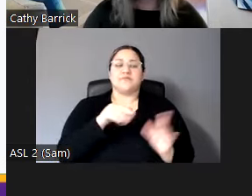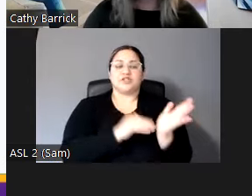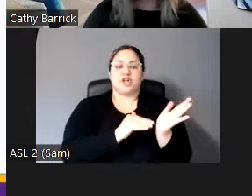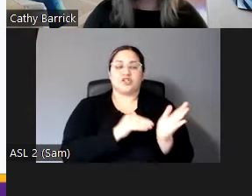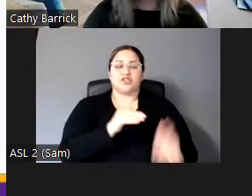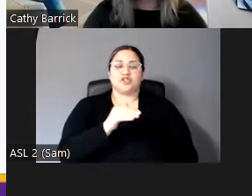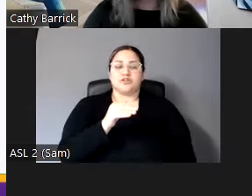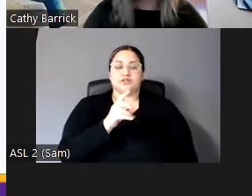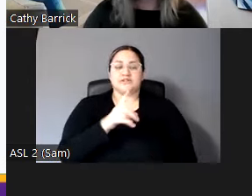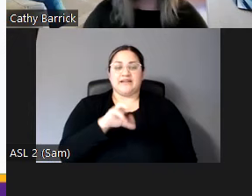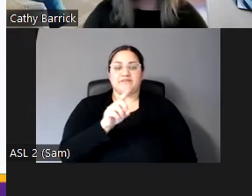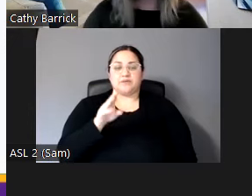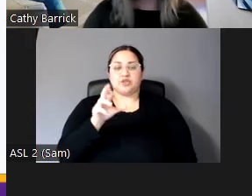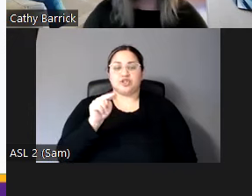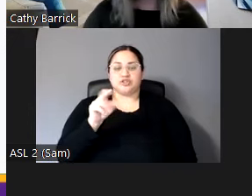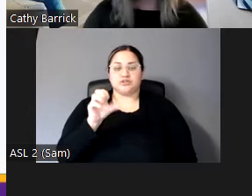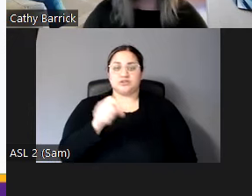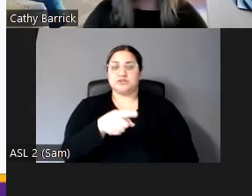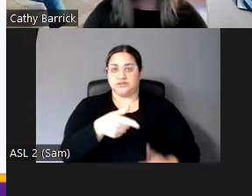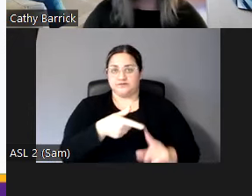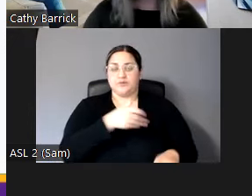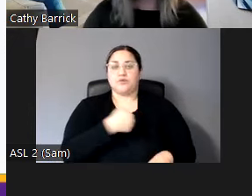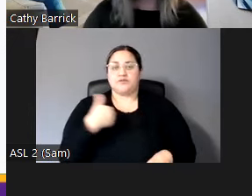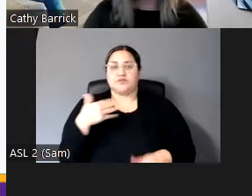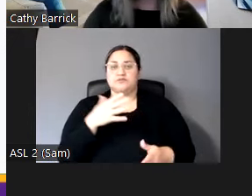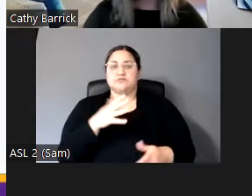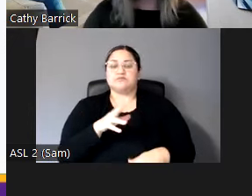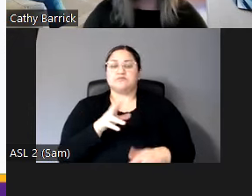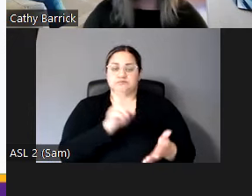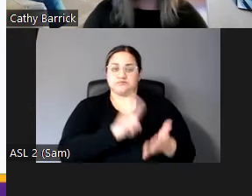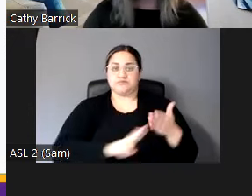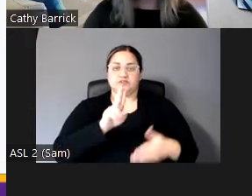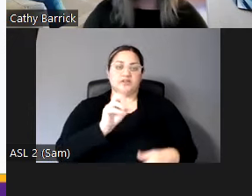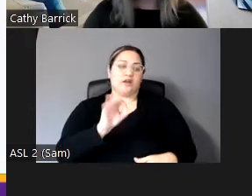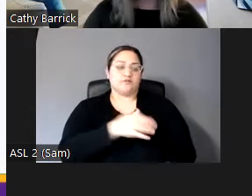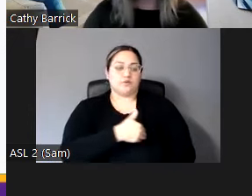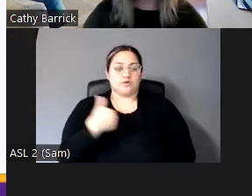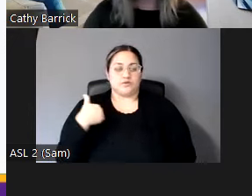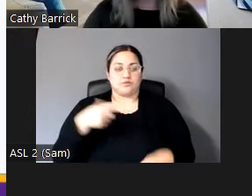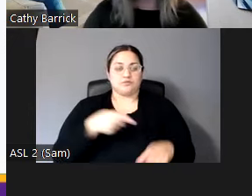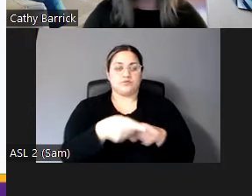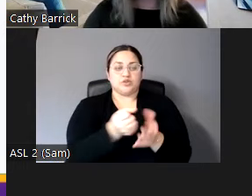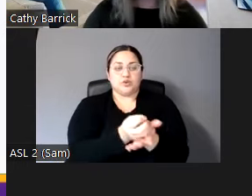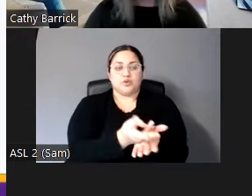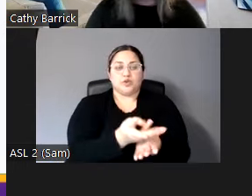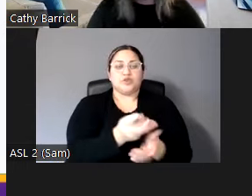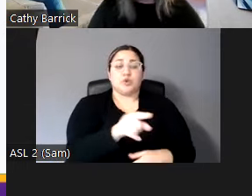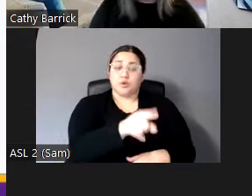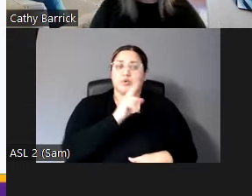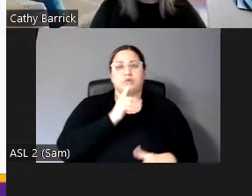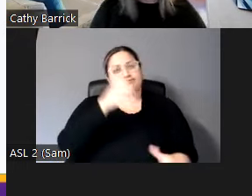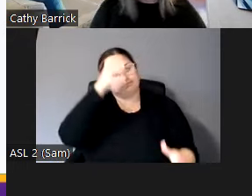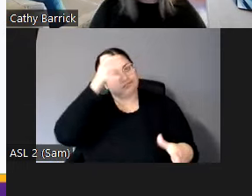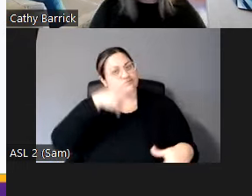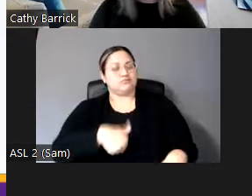of Toronto, the Faculty of Social Work, and he's been quite involved, so that should be very informative, as well